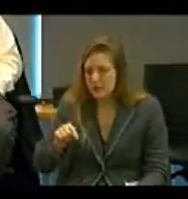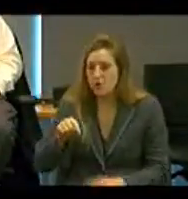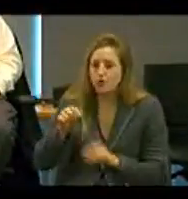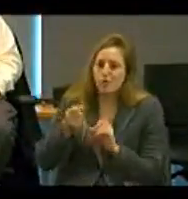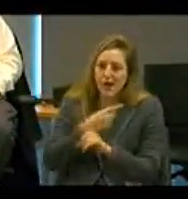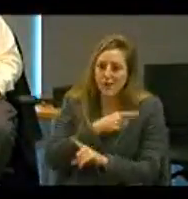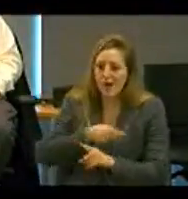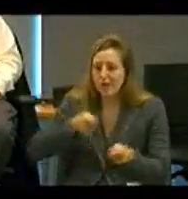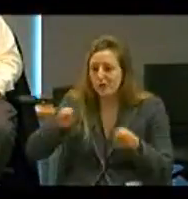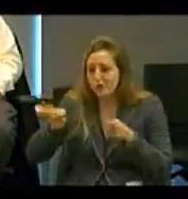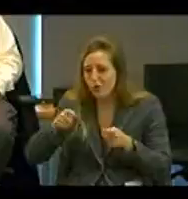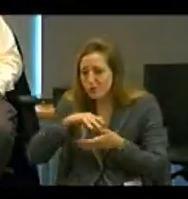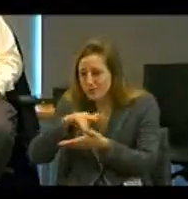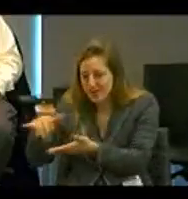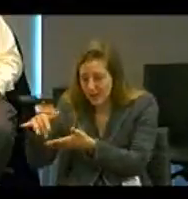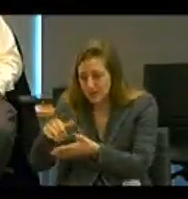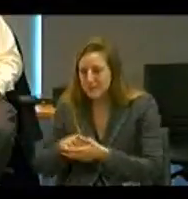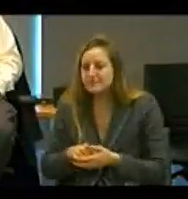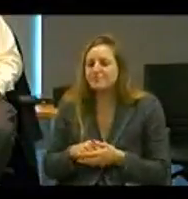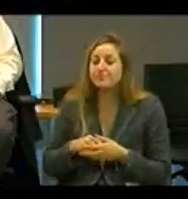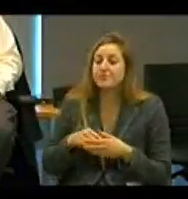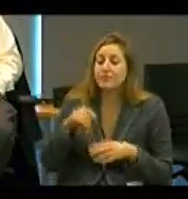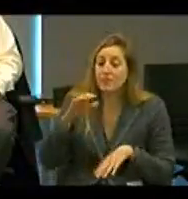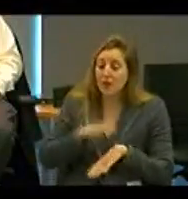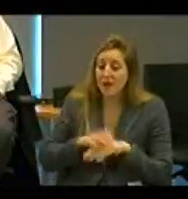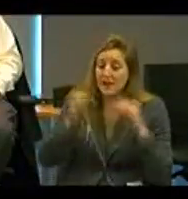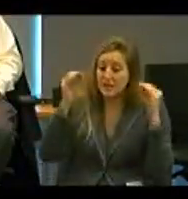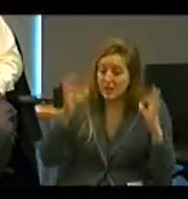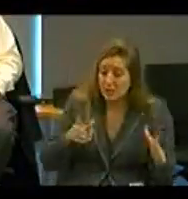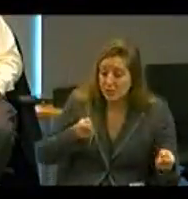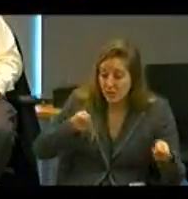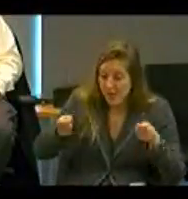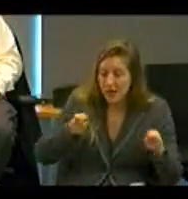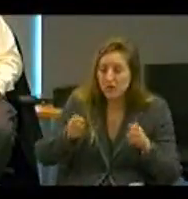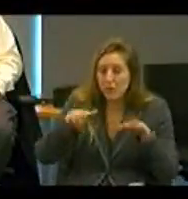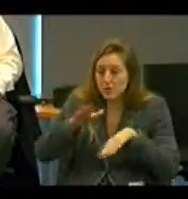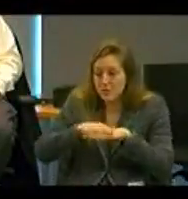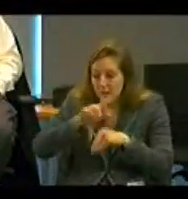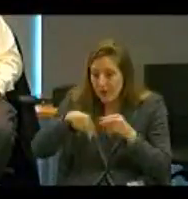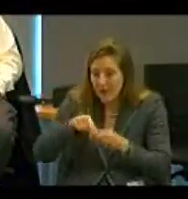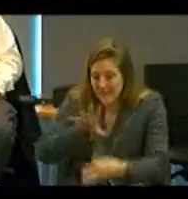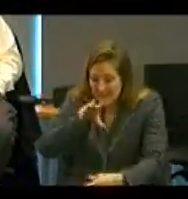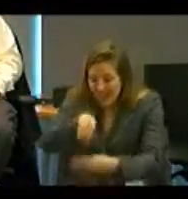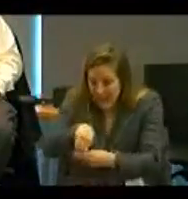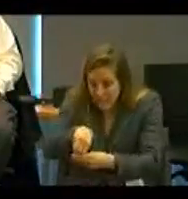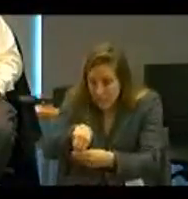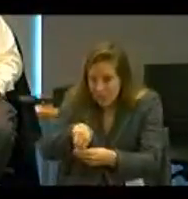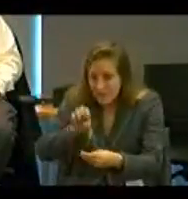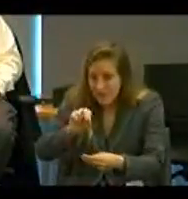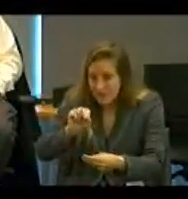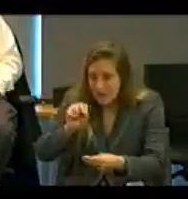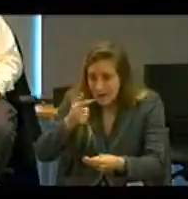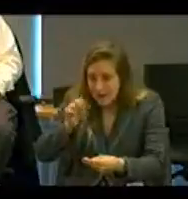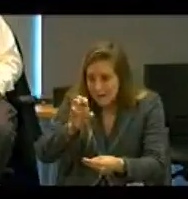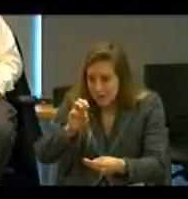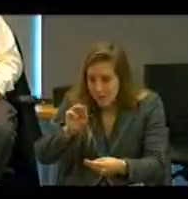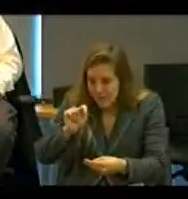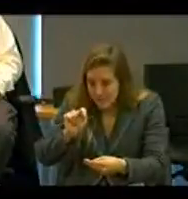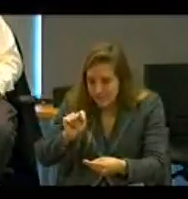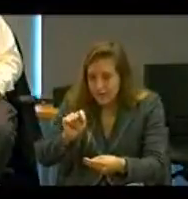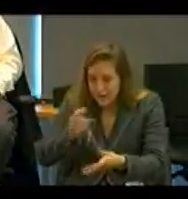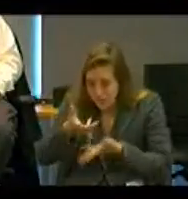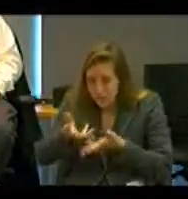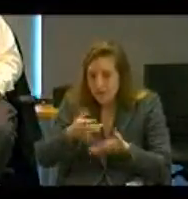classroom management, on teacher training that was focused on engagement. So teachers, half the district, were trained